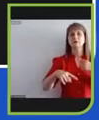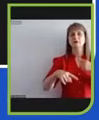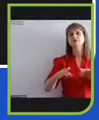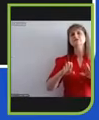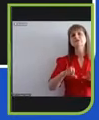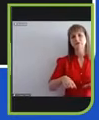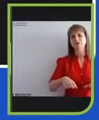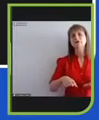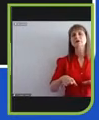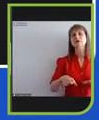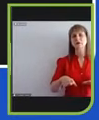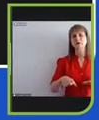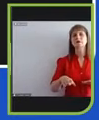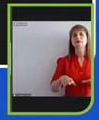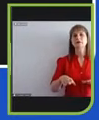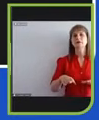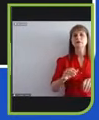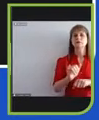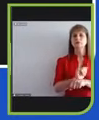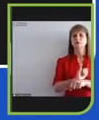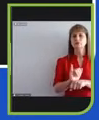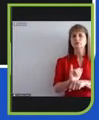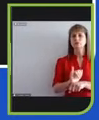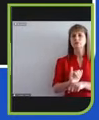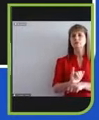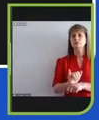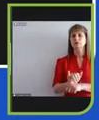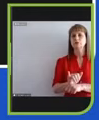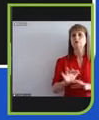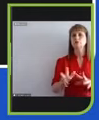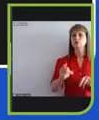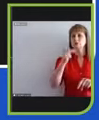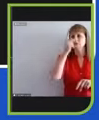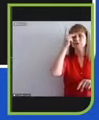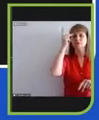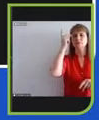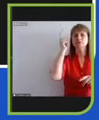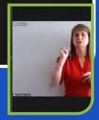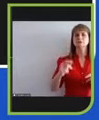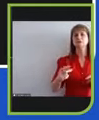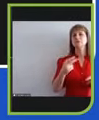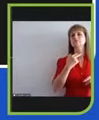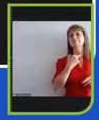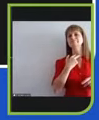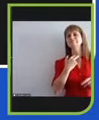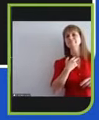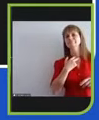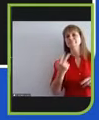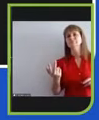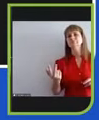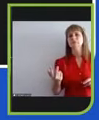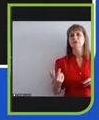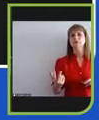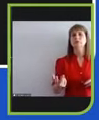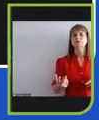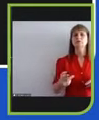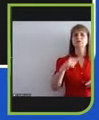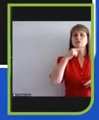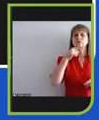all those who are participating here today, and as people who didn't participate too. So,